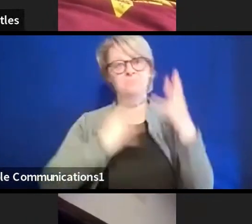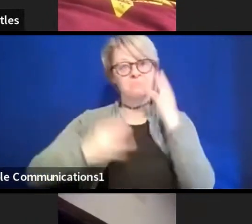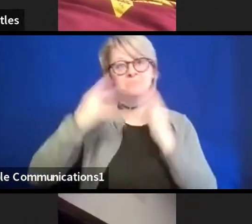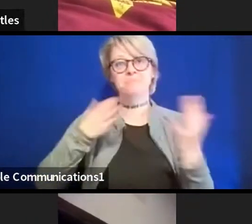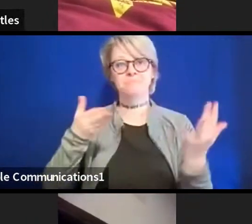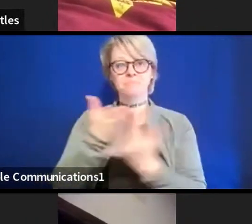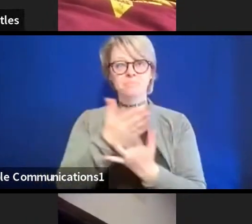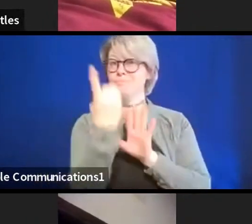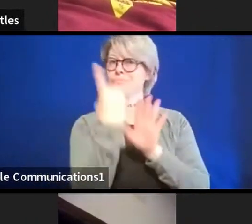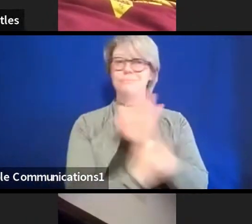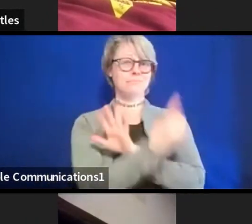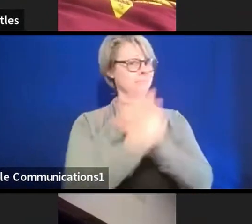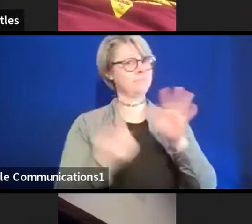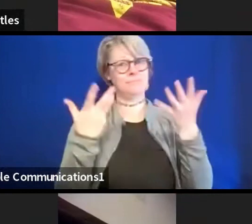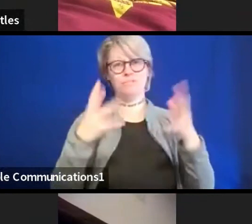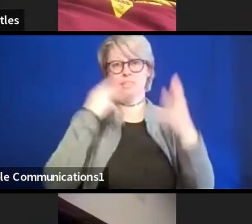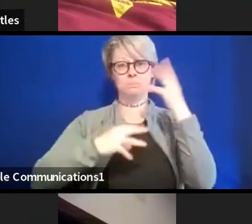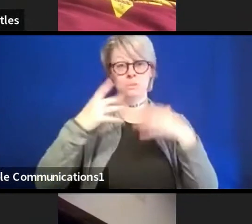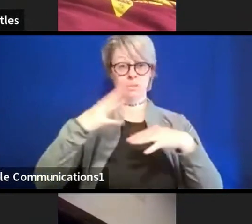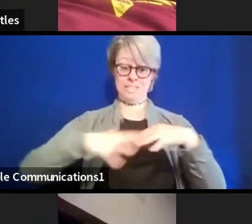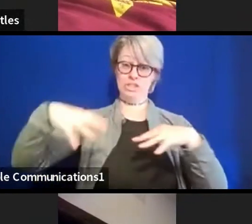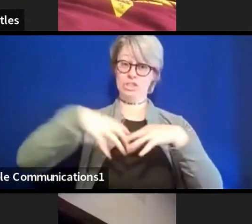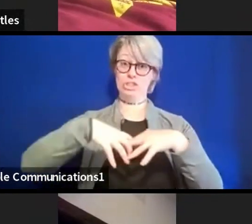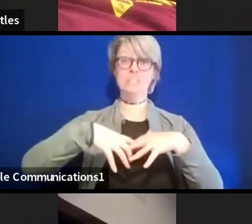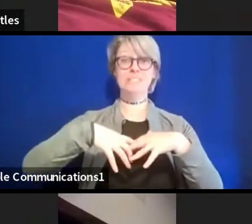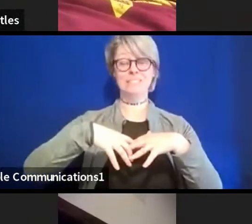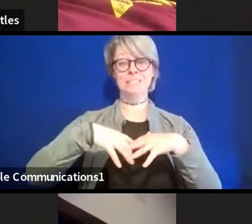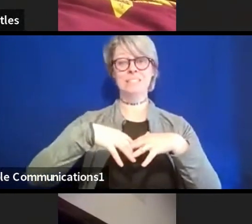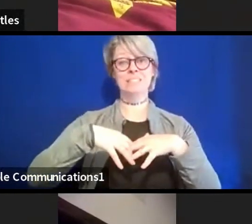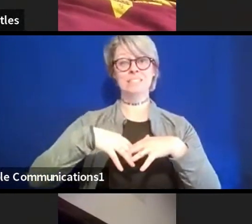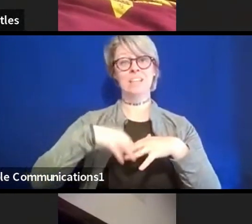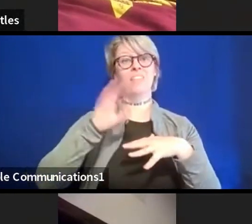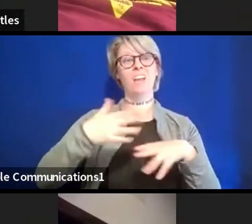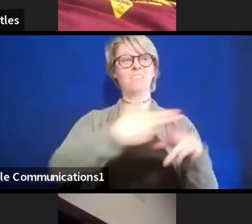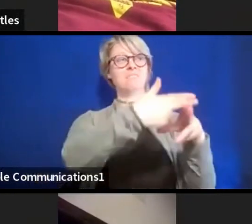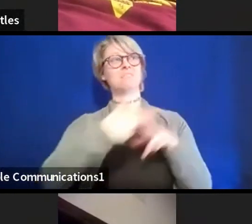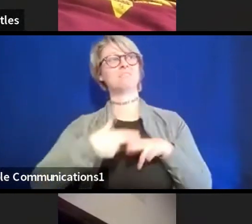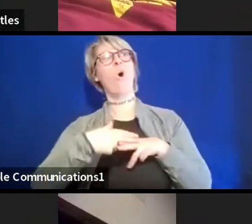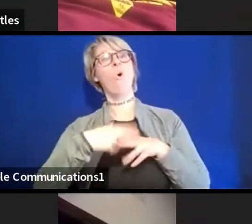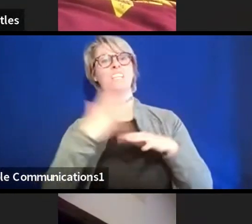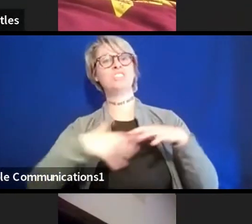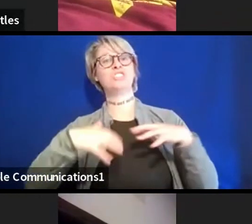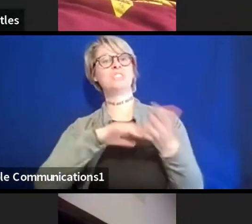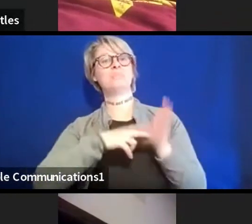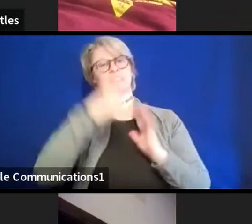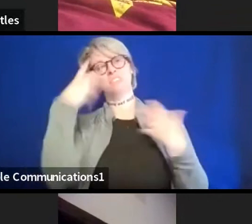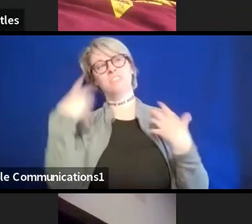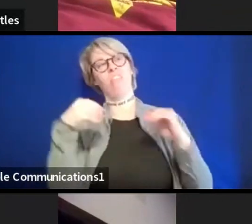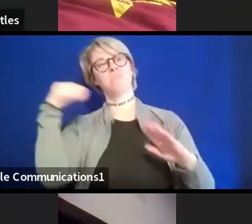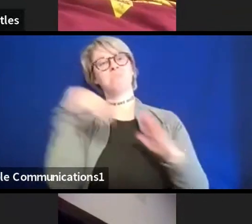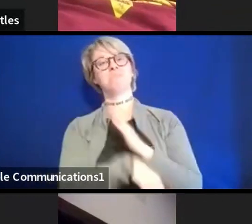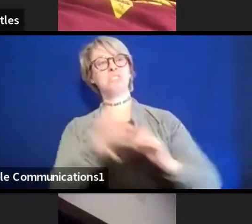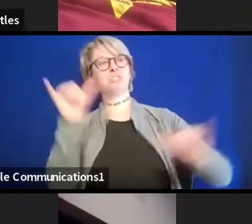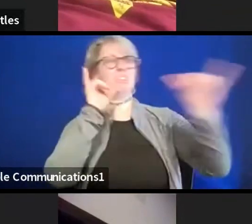being discriminated against too. Oh, you're Indigenous. That's why you're having a mental health breakdown. You're probably drinking. And I've been labeled like